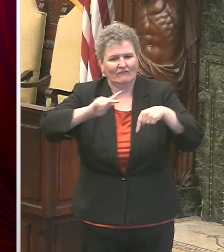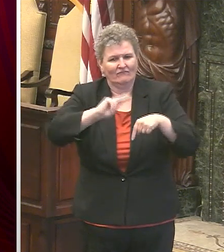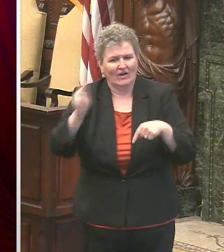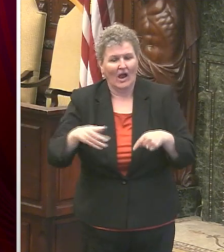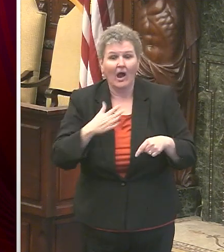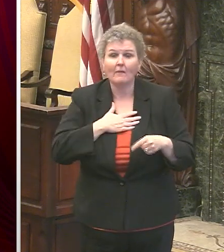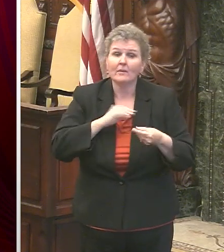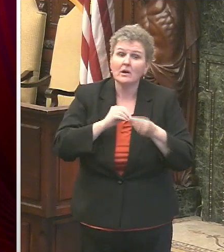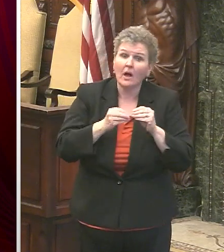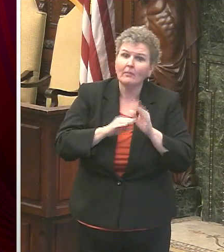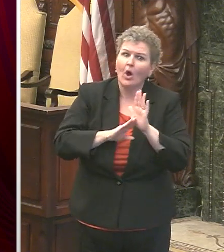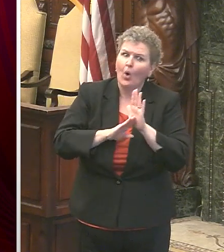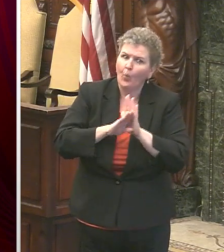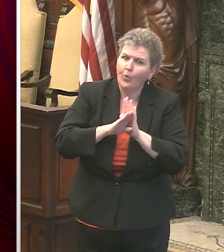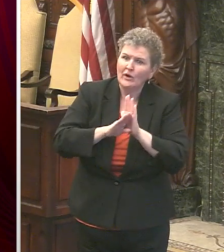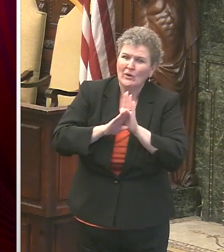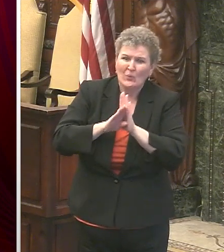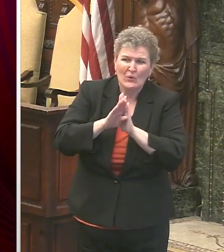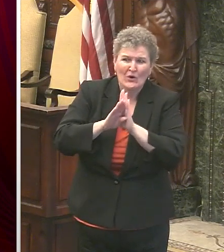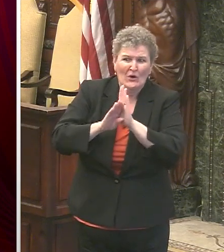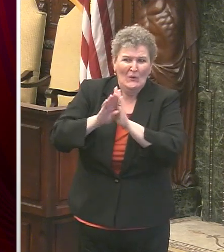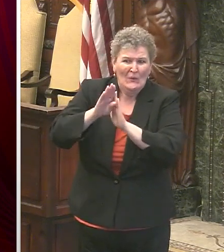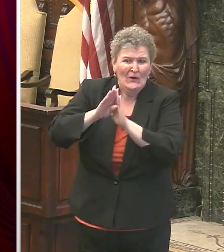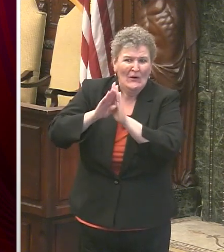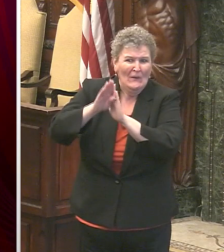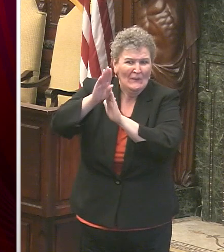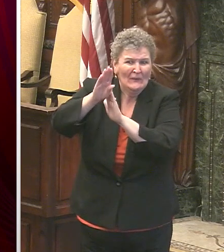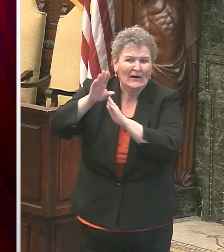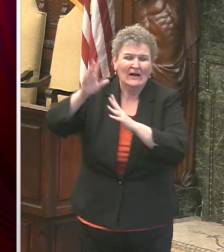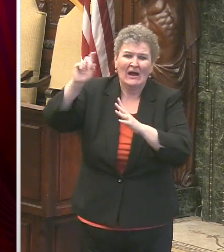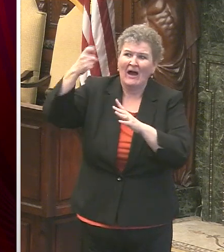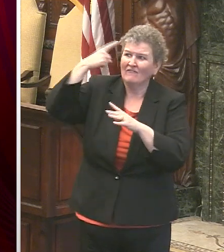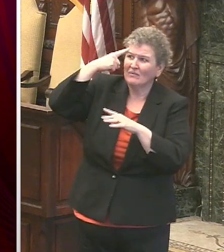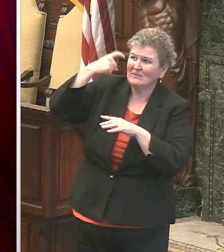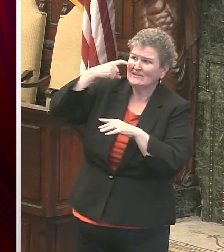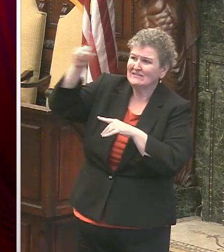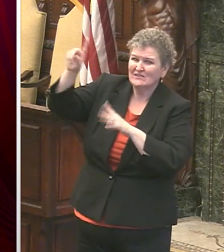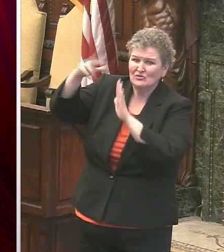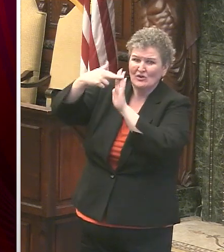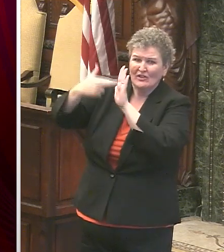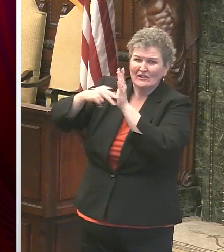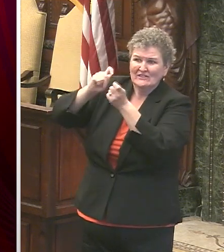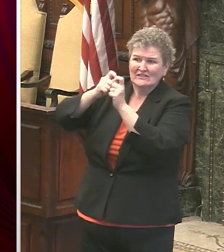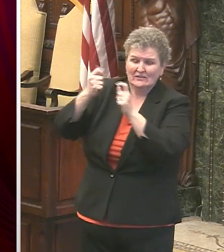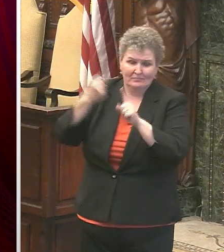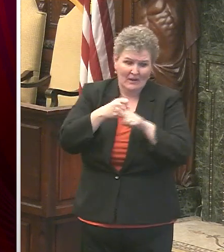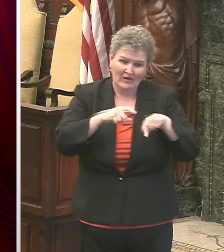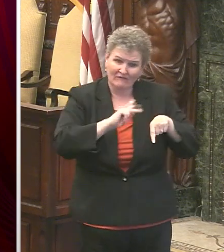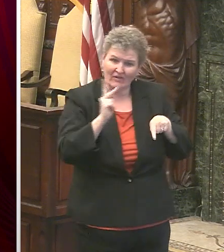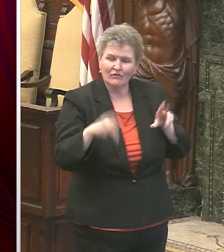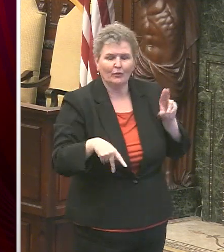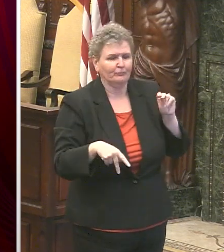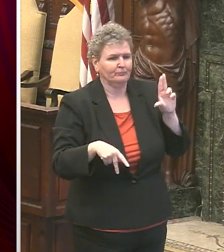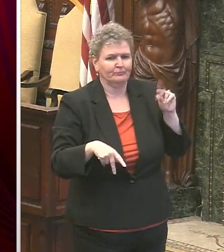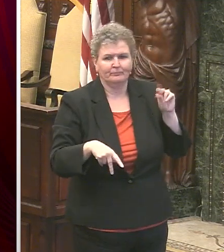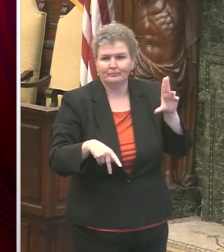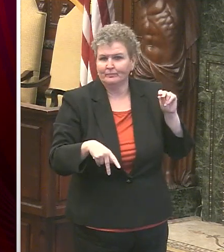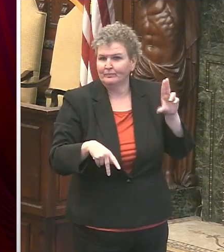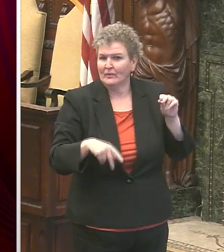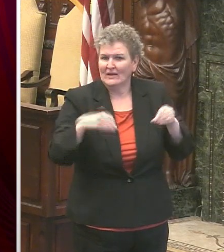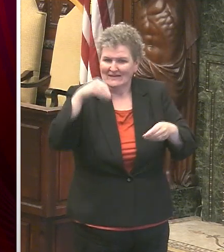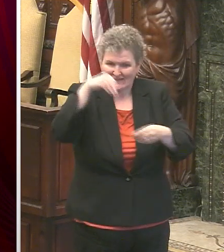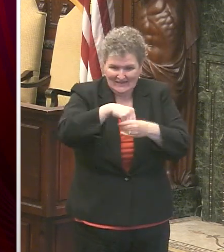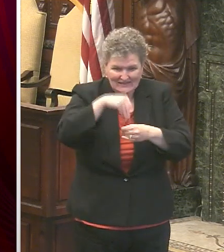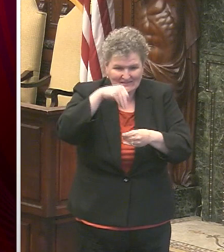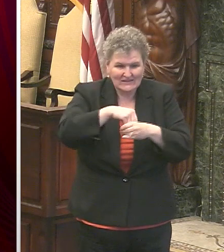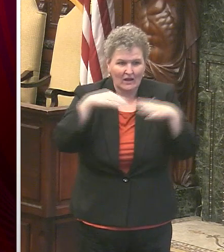reviewed, and we do not feel that this guidance, that these rules is safe in Philadelphia, especially indoors. So we will be more